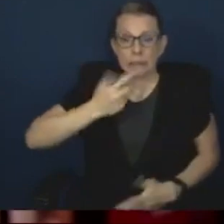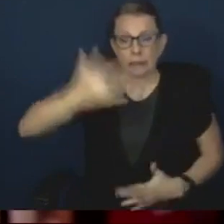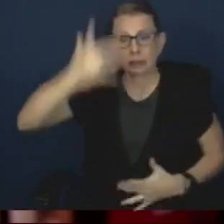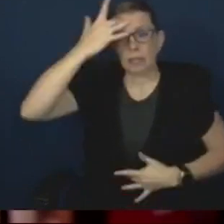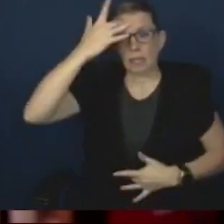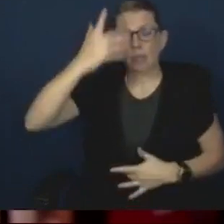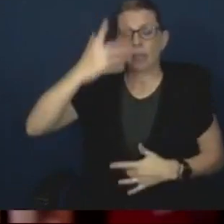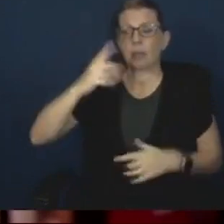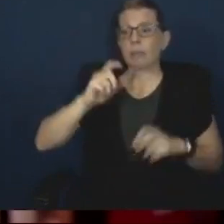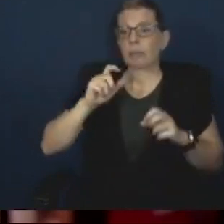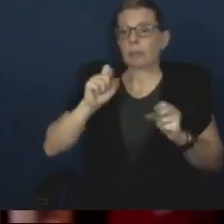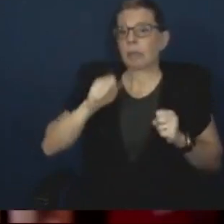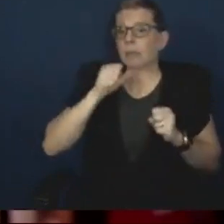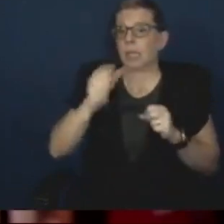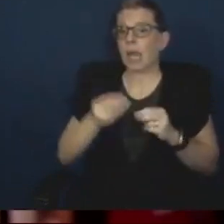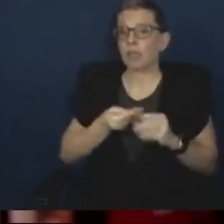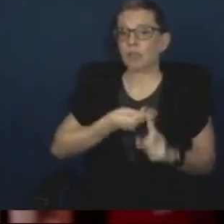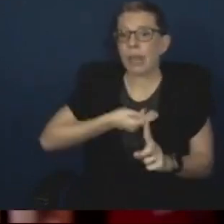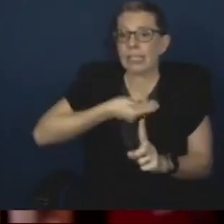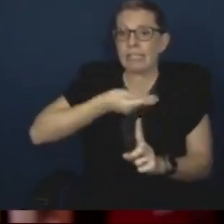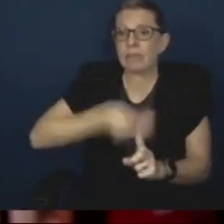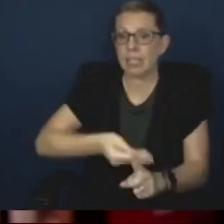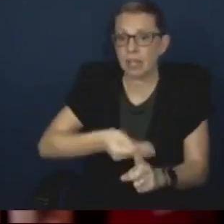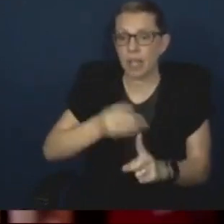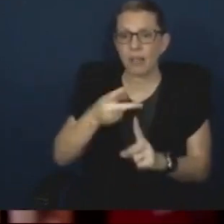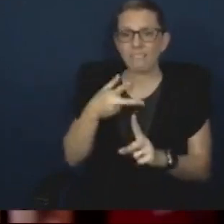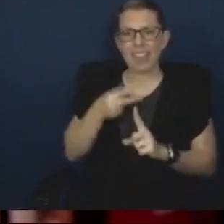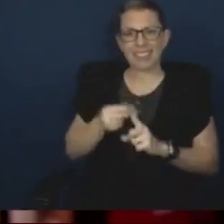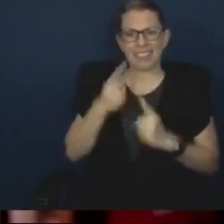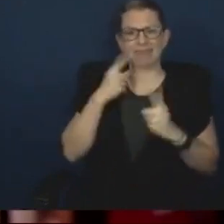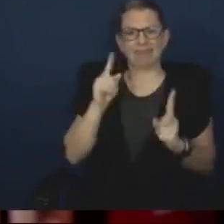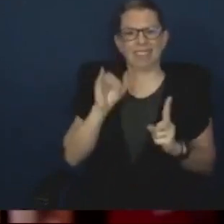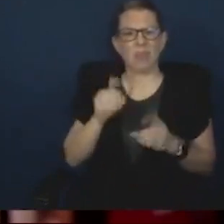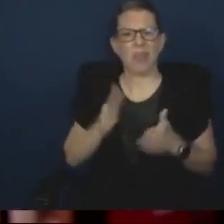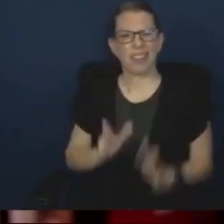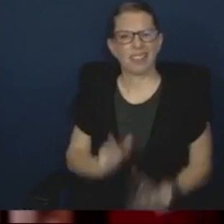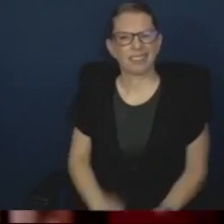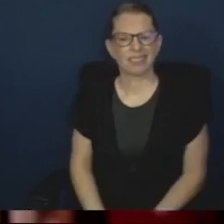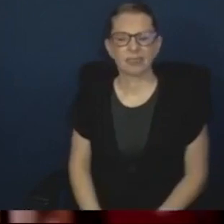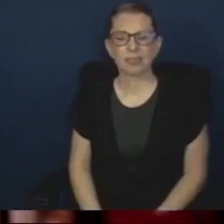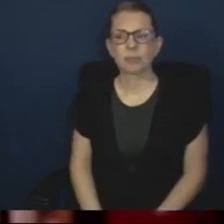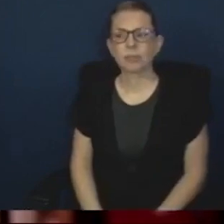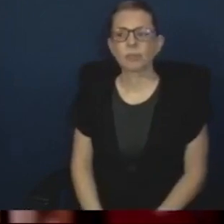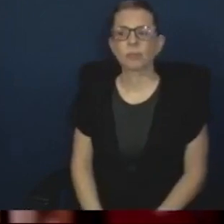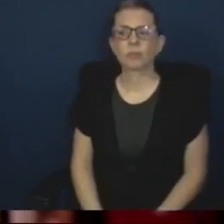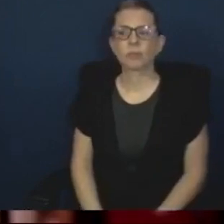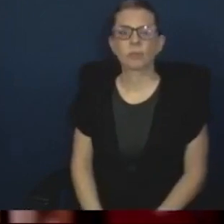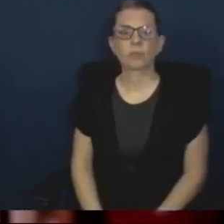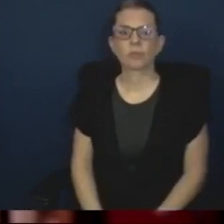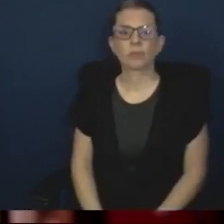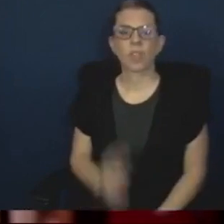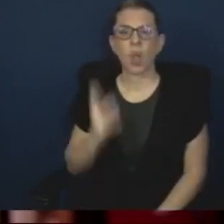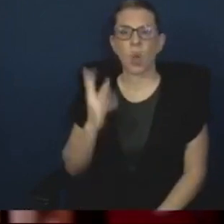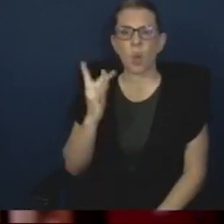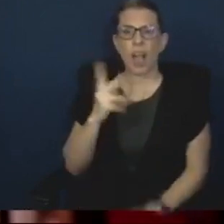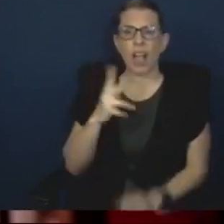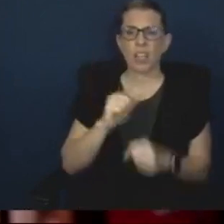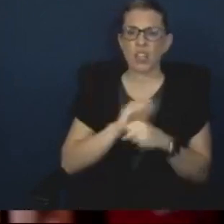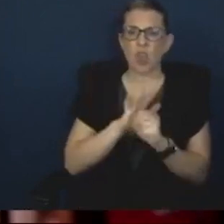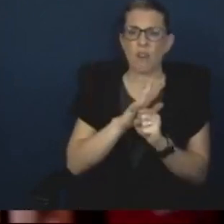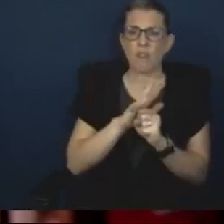transmitting, and that is how vaccines work. I don't know why we want to put a different bar up for COVID vaccines,